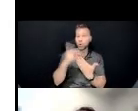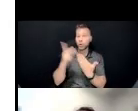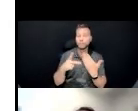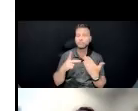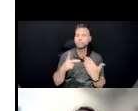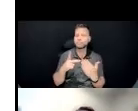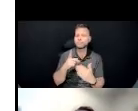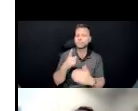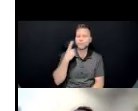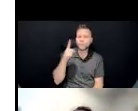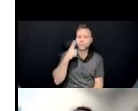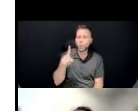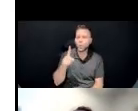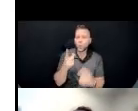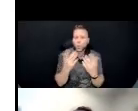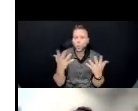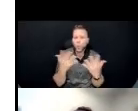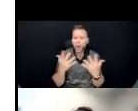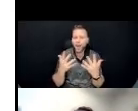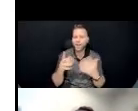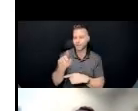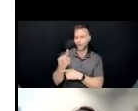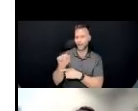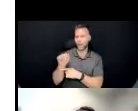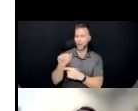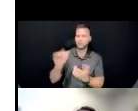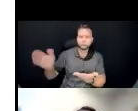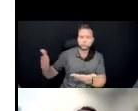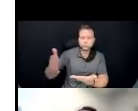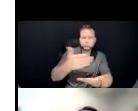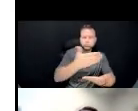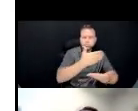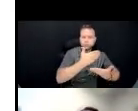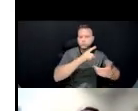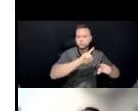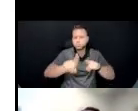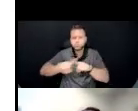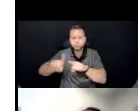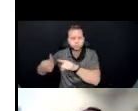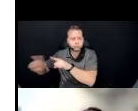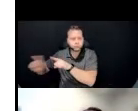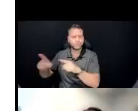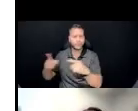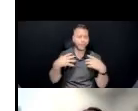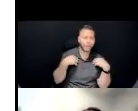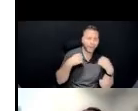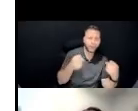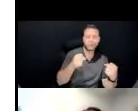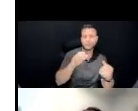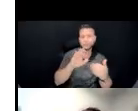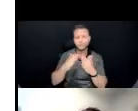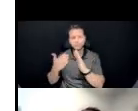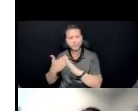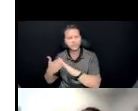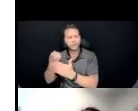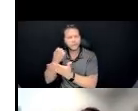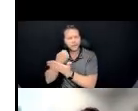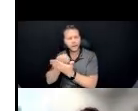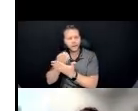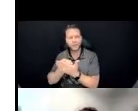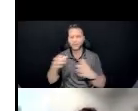health, economic, and community conditions in Massachusetts with a focus on